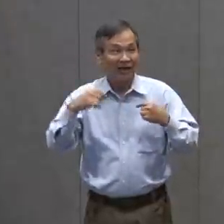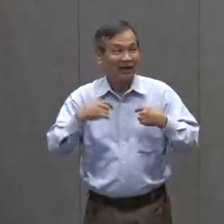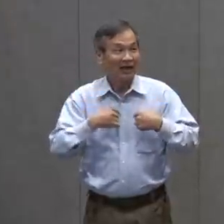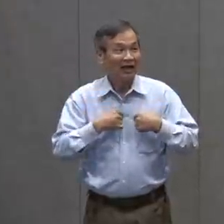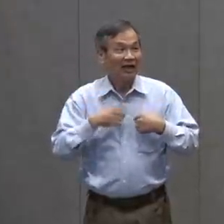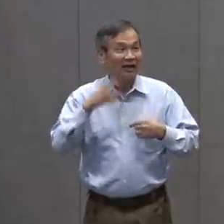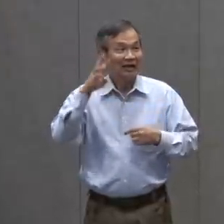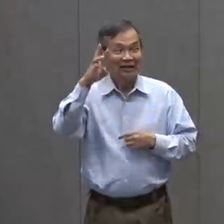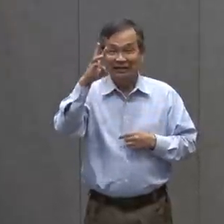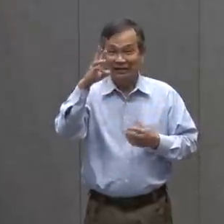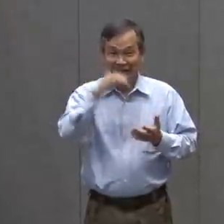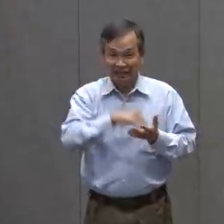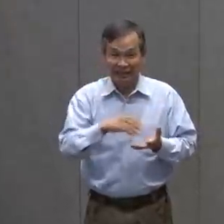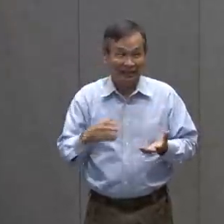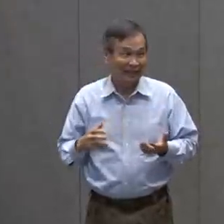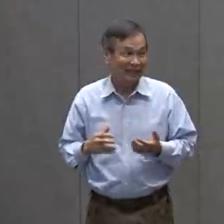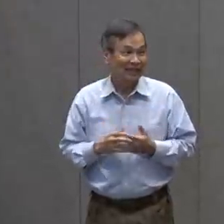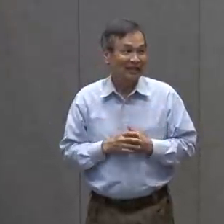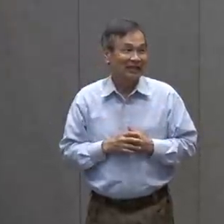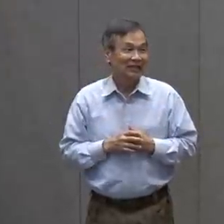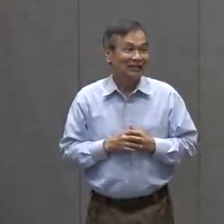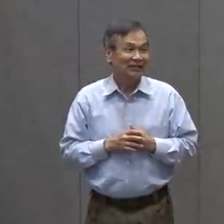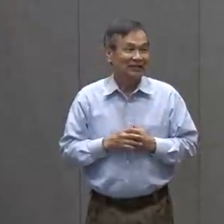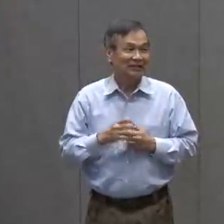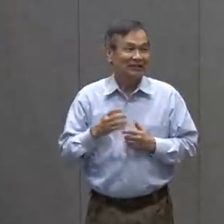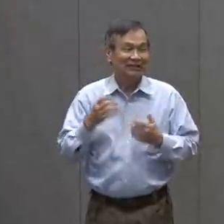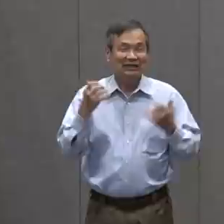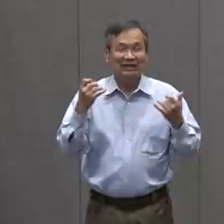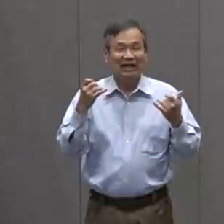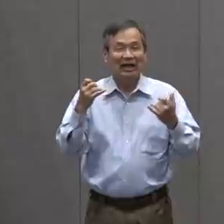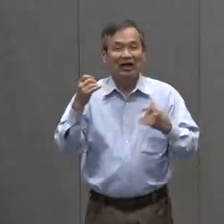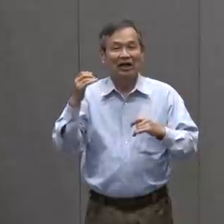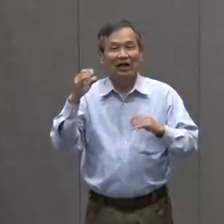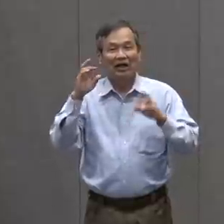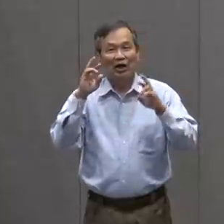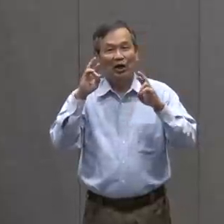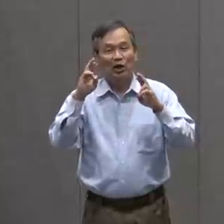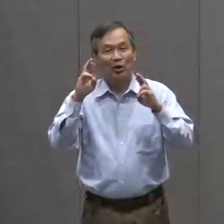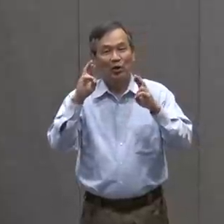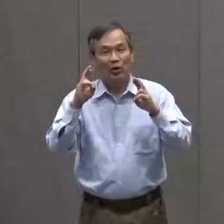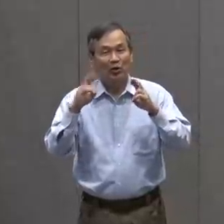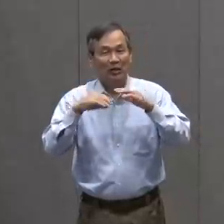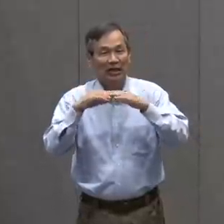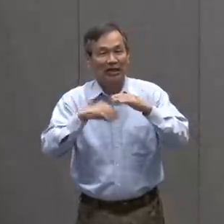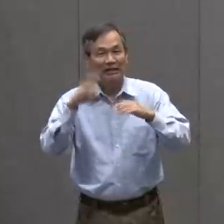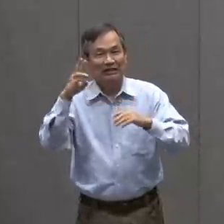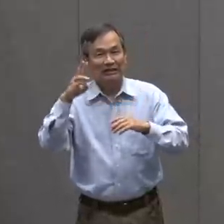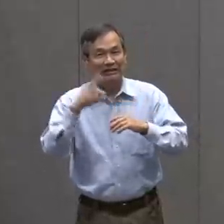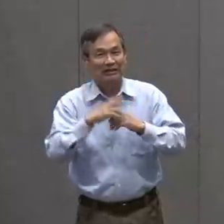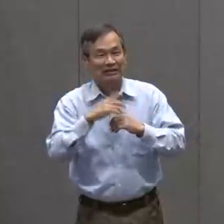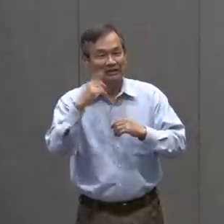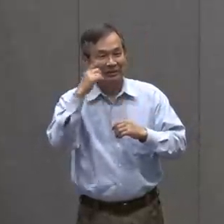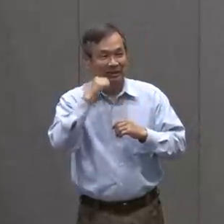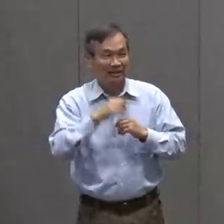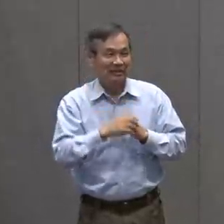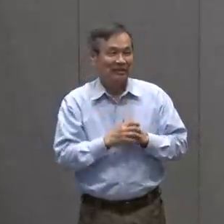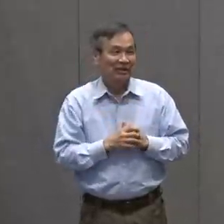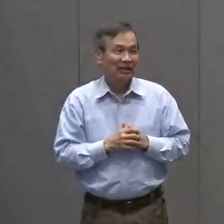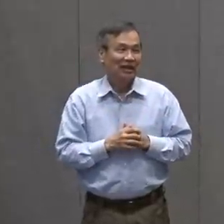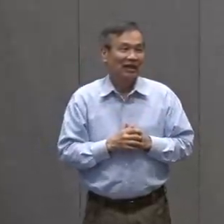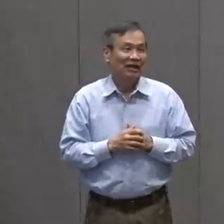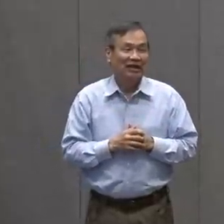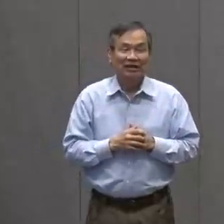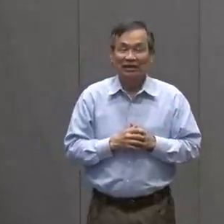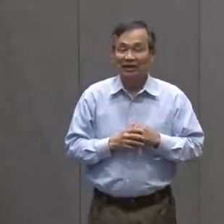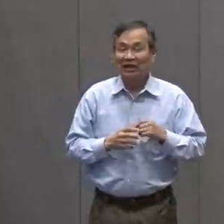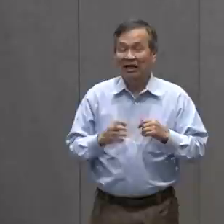got a 6 again. Okay, now I hope I get a smaller number so I'm not super, super over, but I'm just going to go ahead